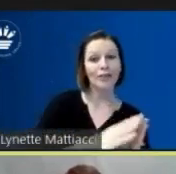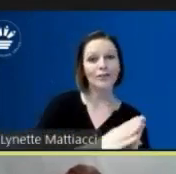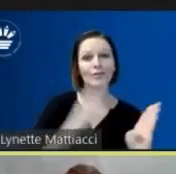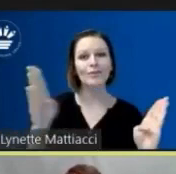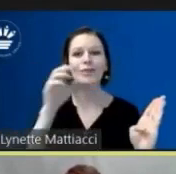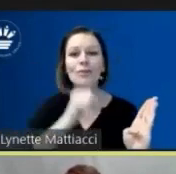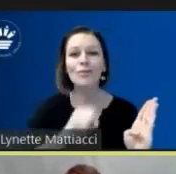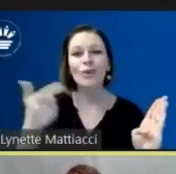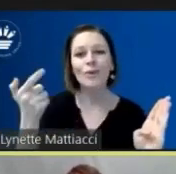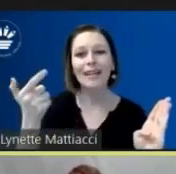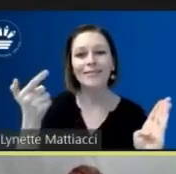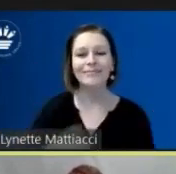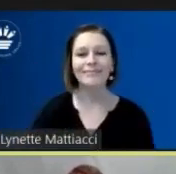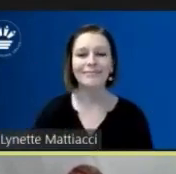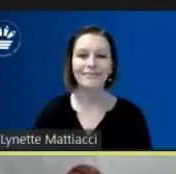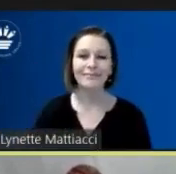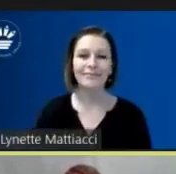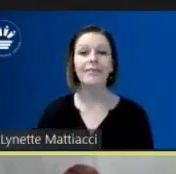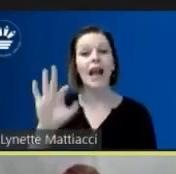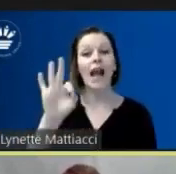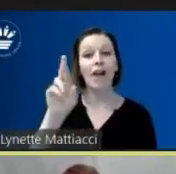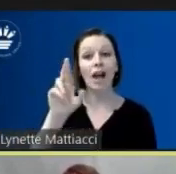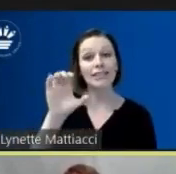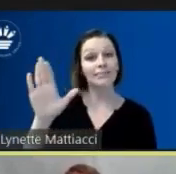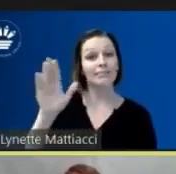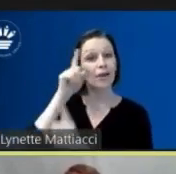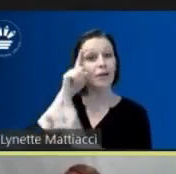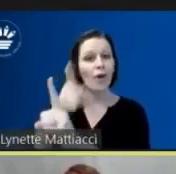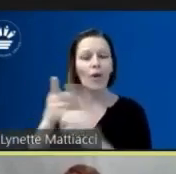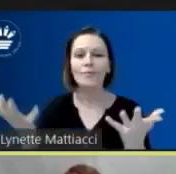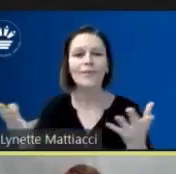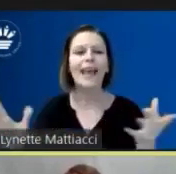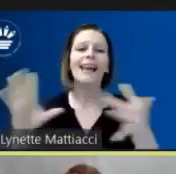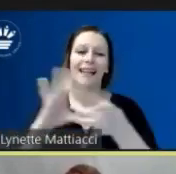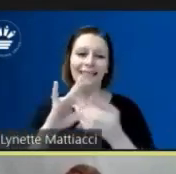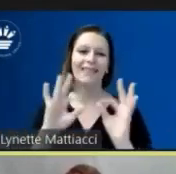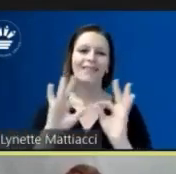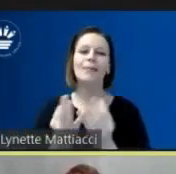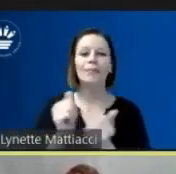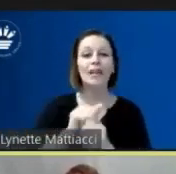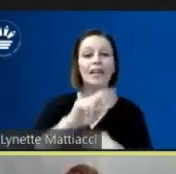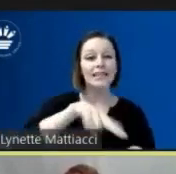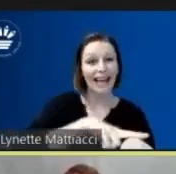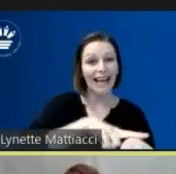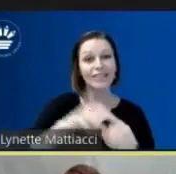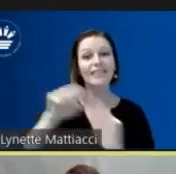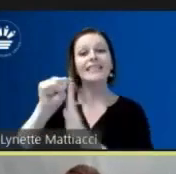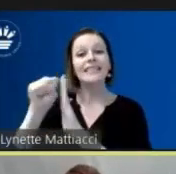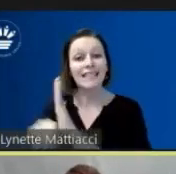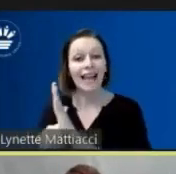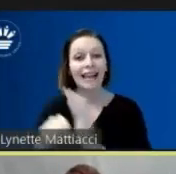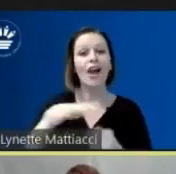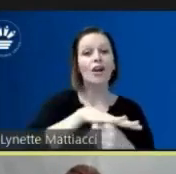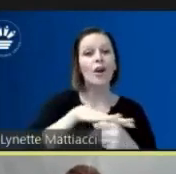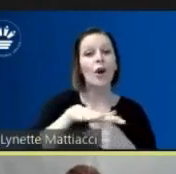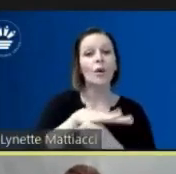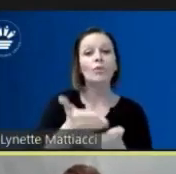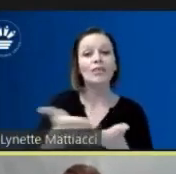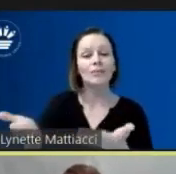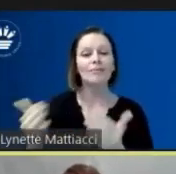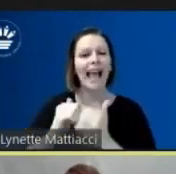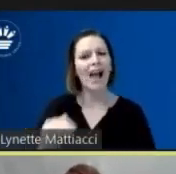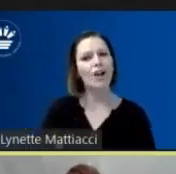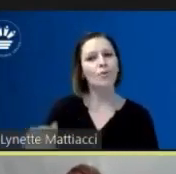and supports for family with children who have deaf and hard of hearing from birth to age 21. Our goal is to